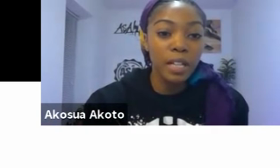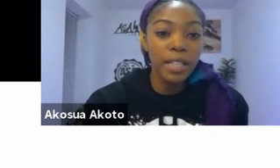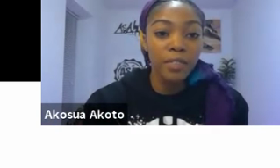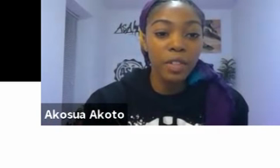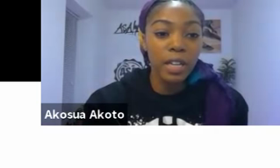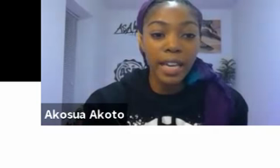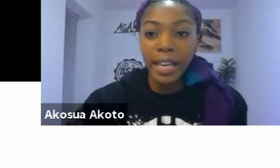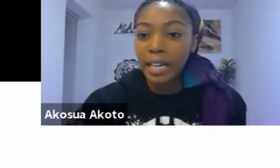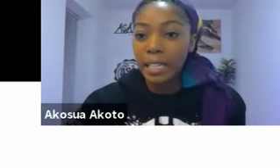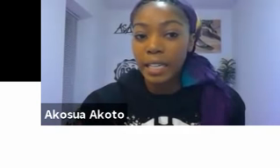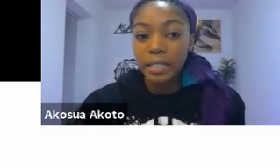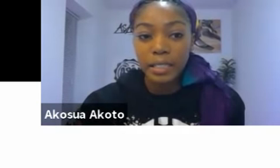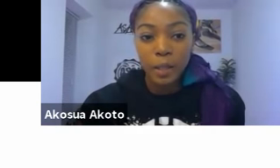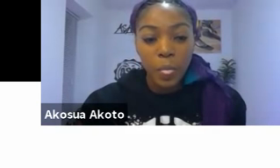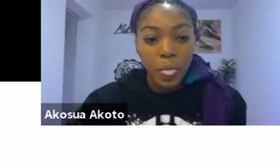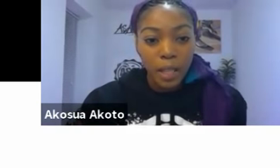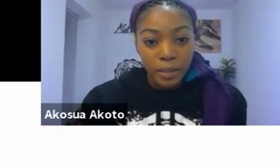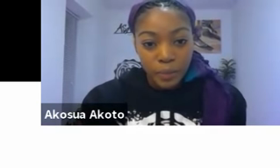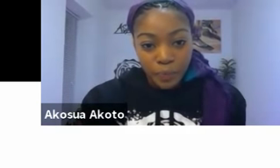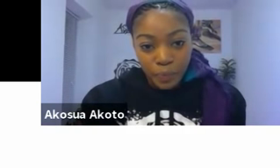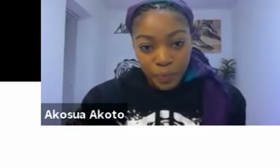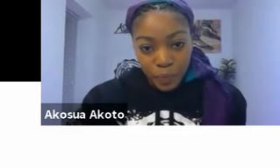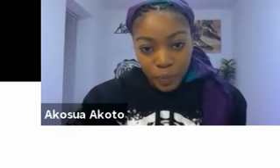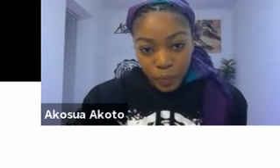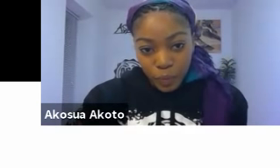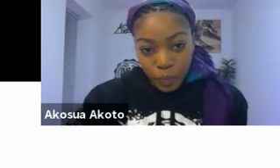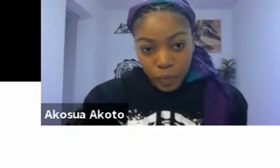from South Africa. I can't quit.